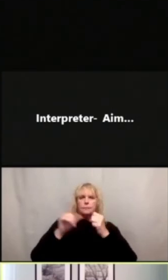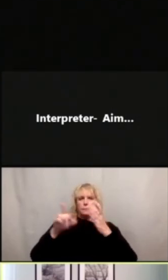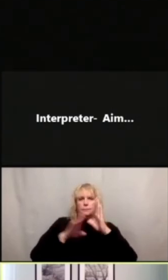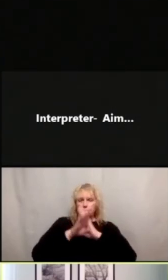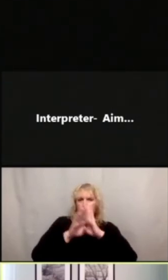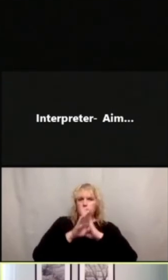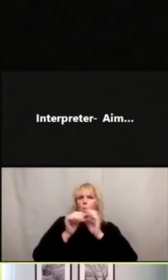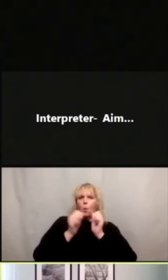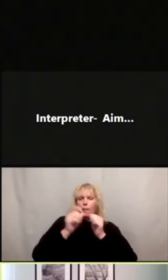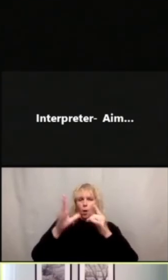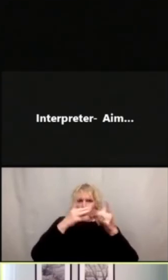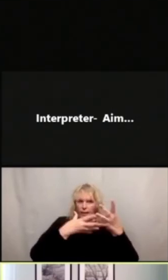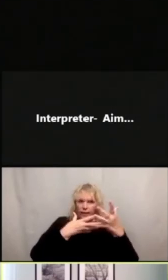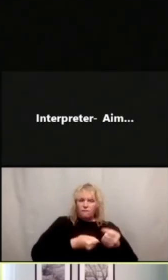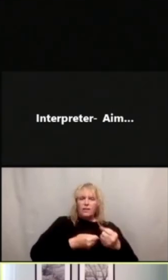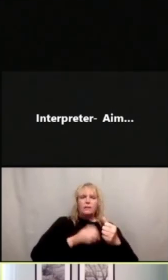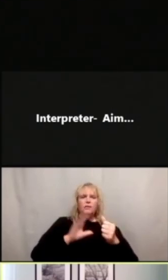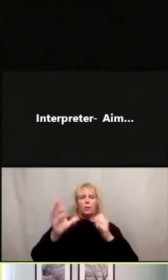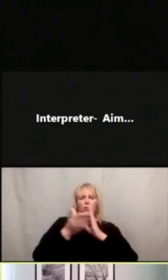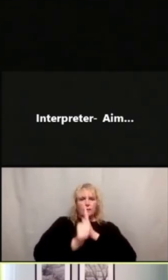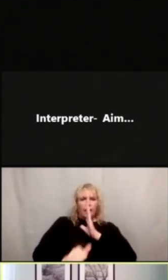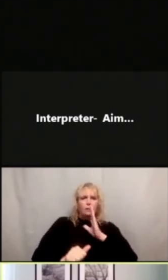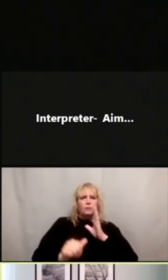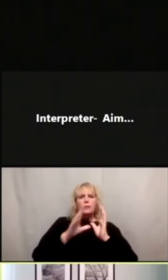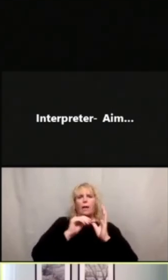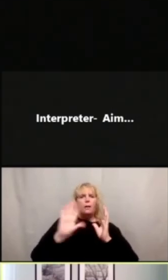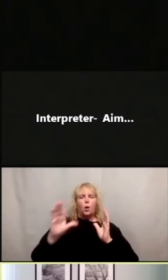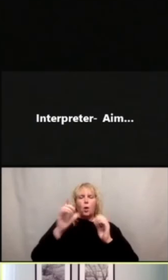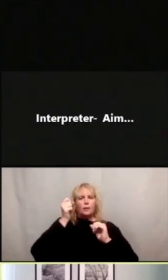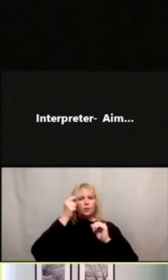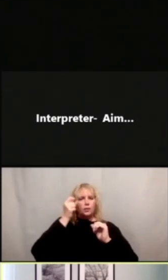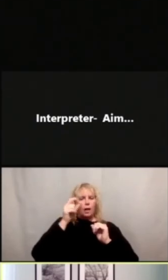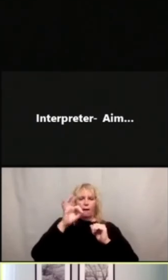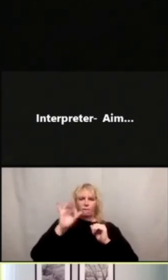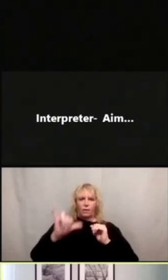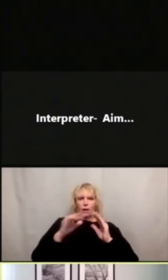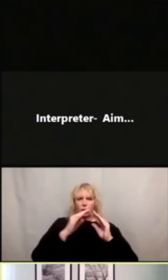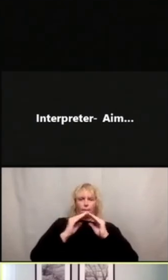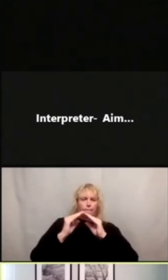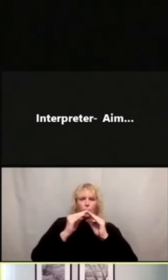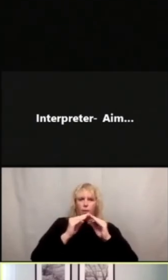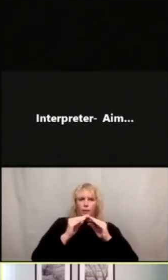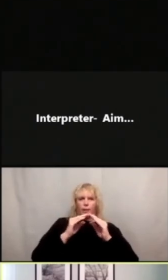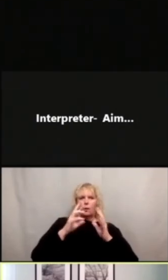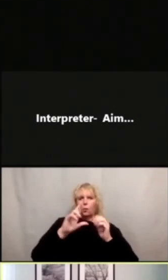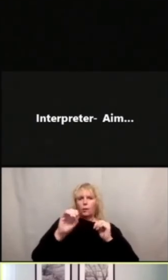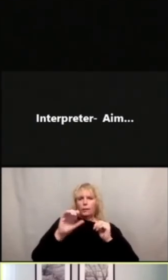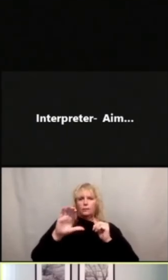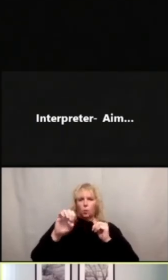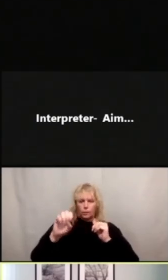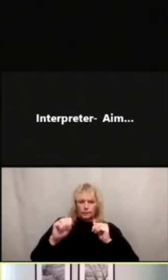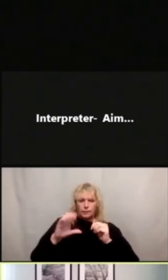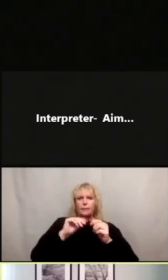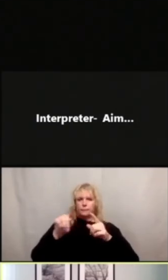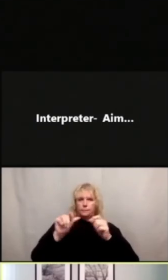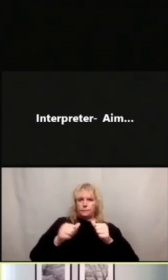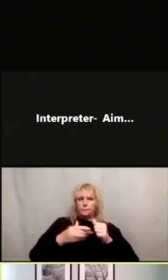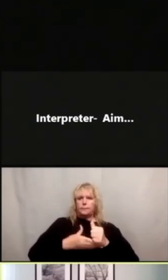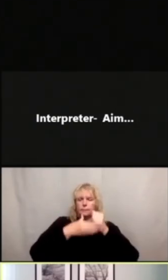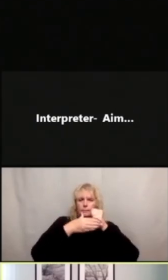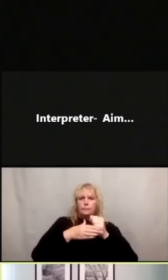their confidence, their skills, and just understanding of community resources. It could also help your organization in terms